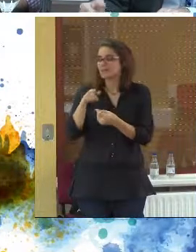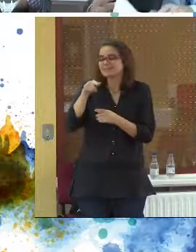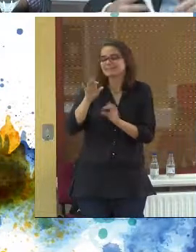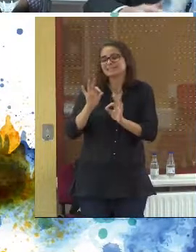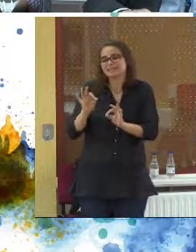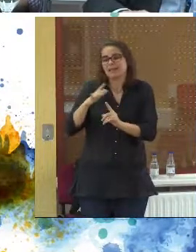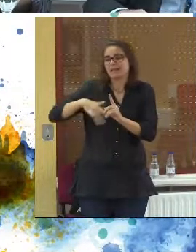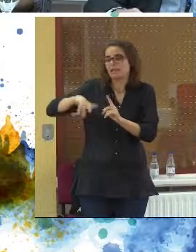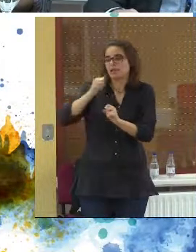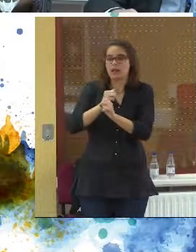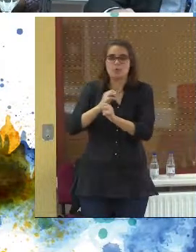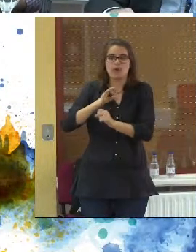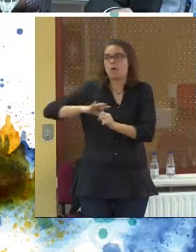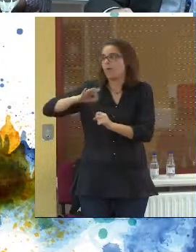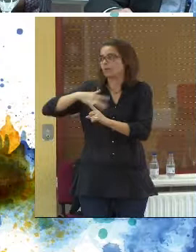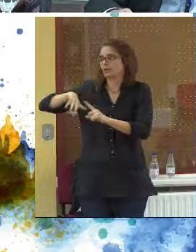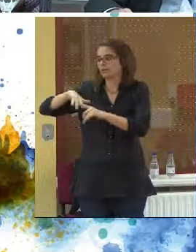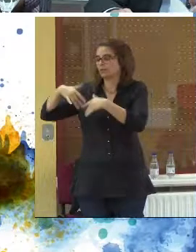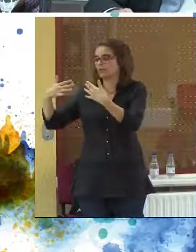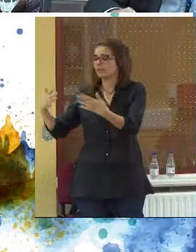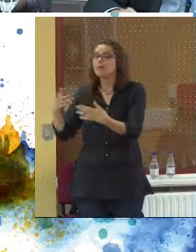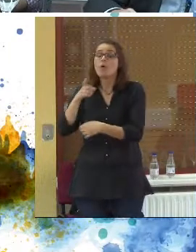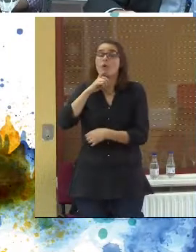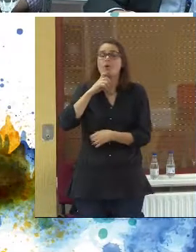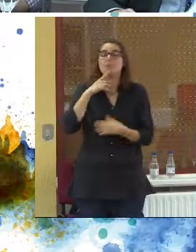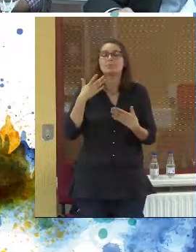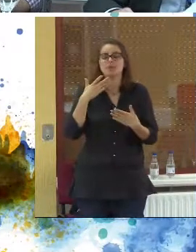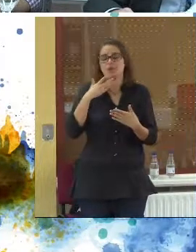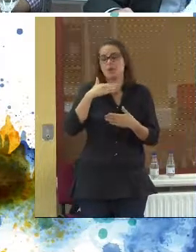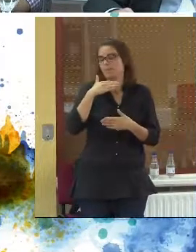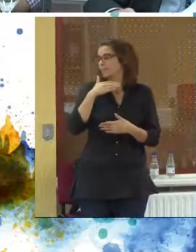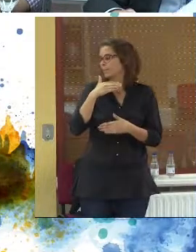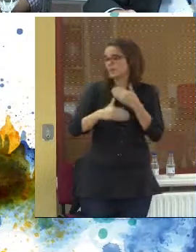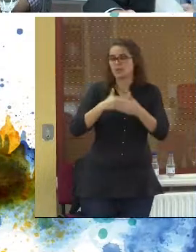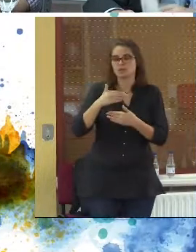disabilities, is through collaborative processes,